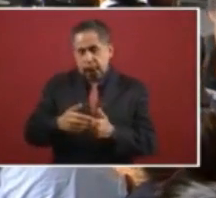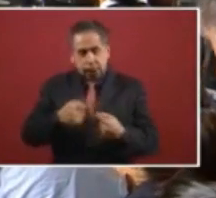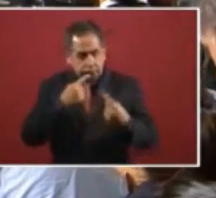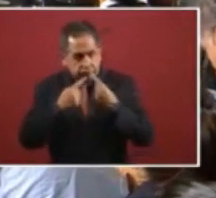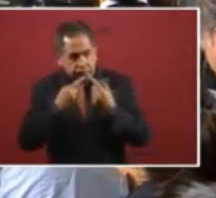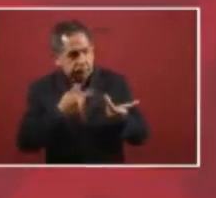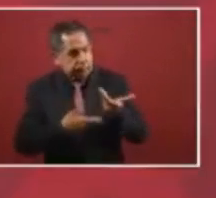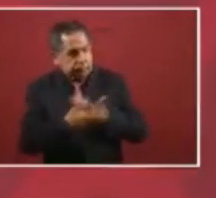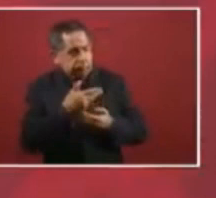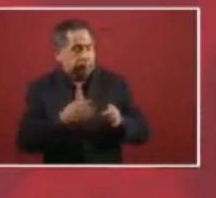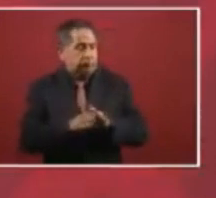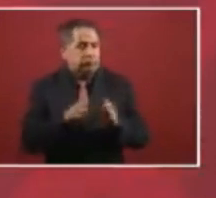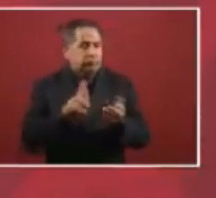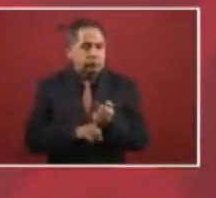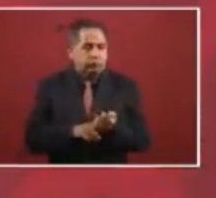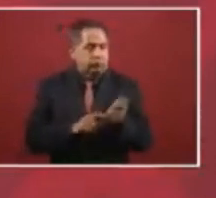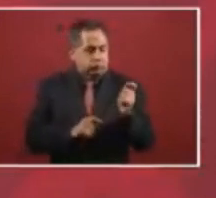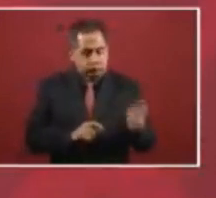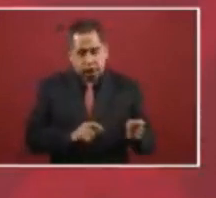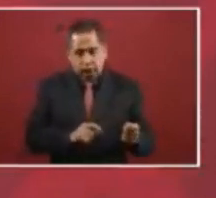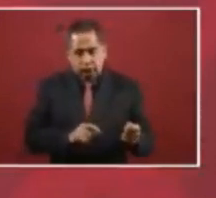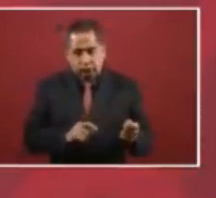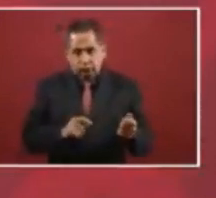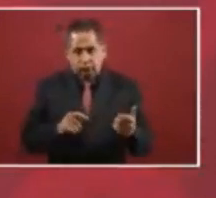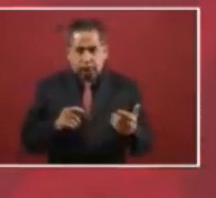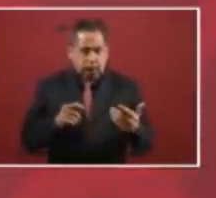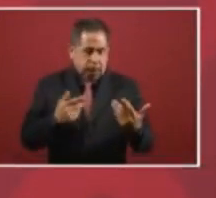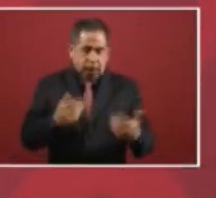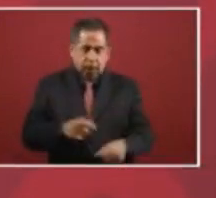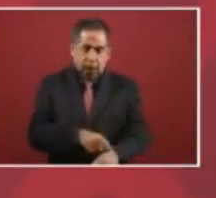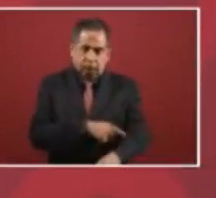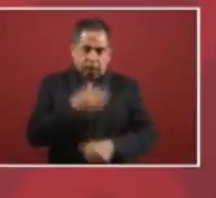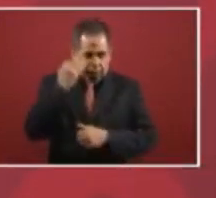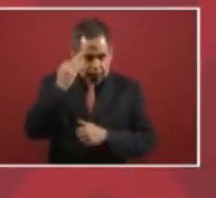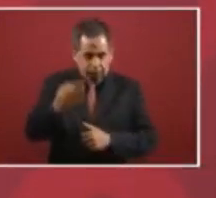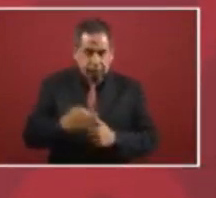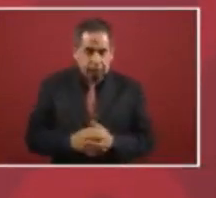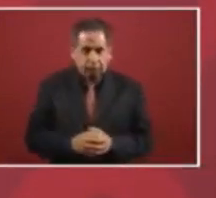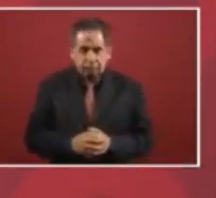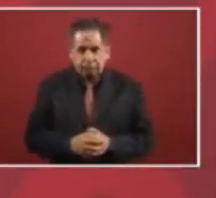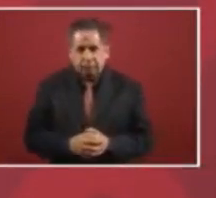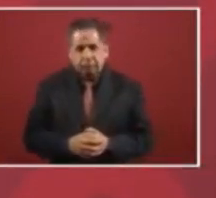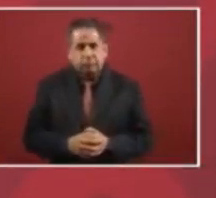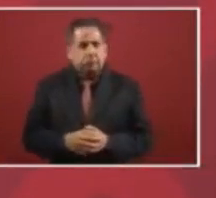continue dialoguing. All this takes a lot of time,